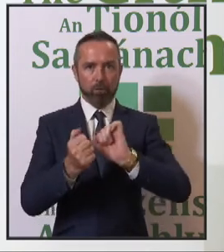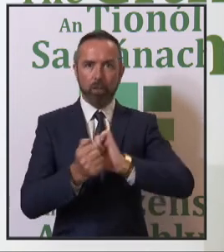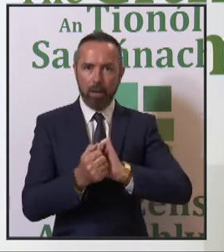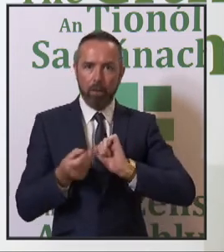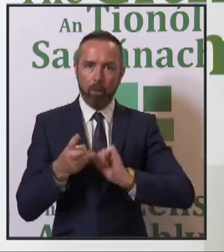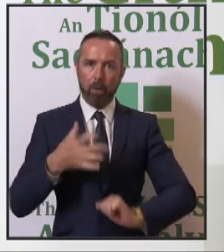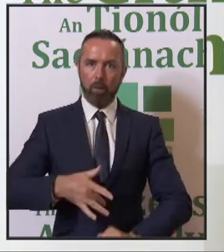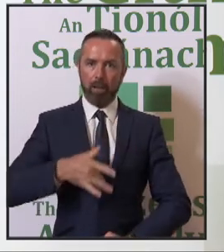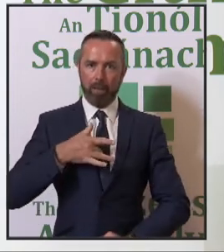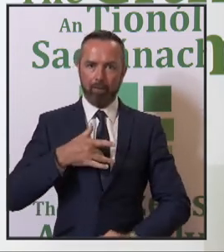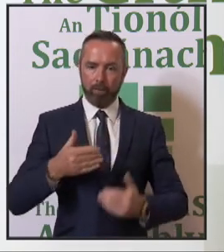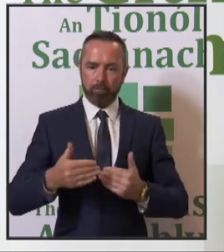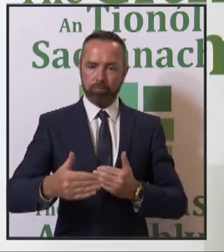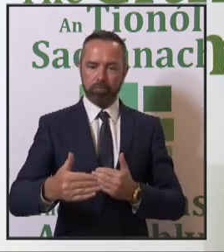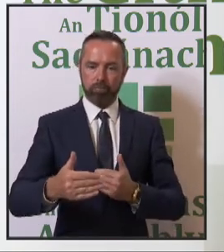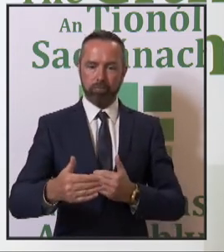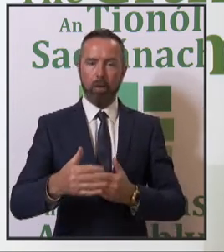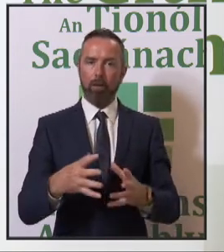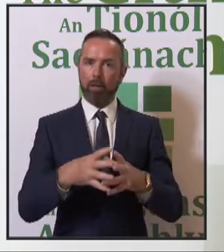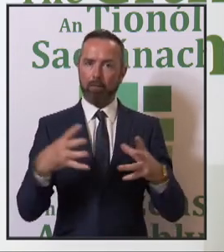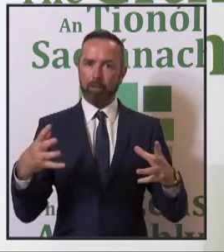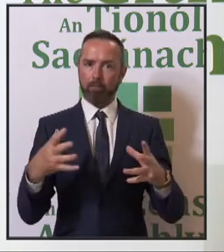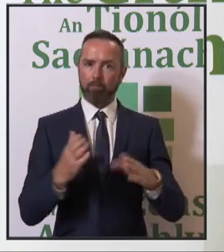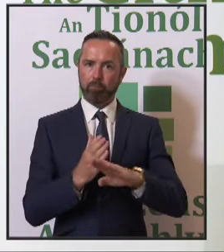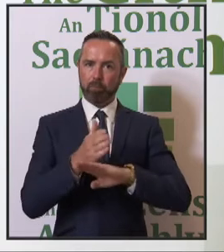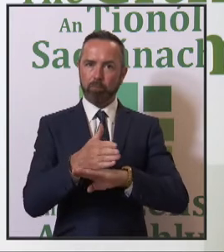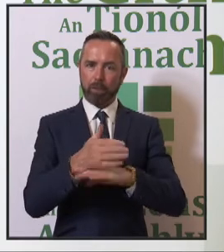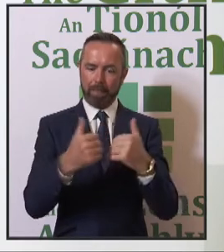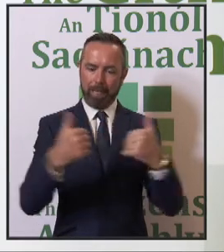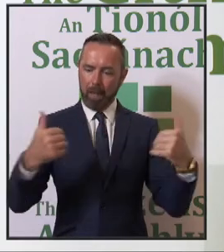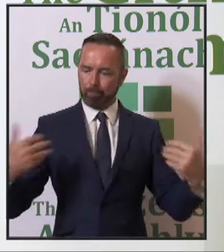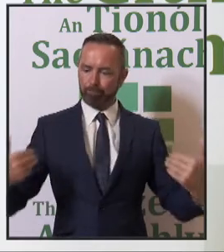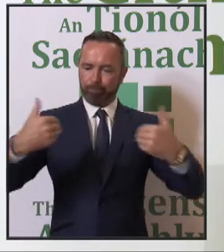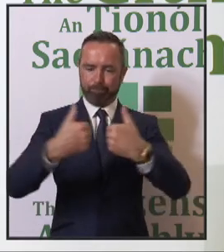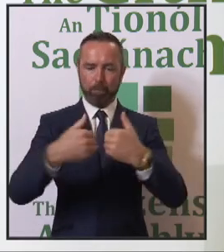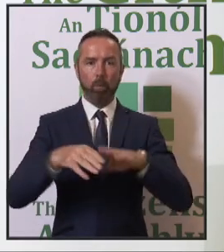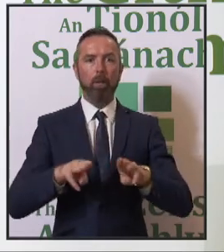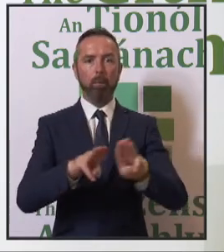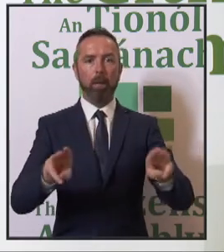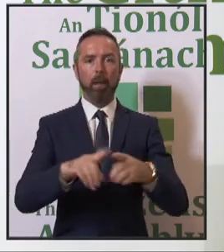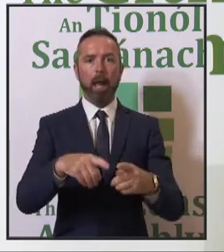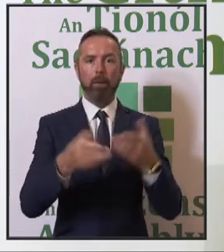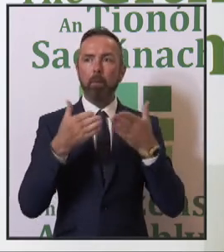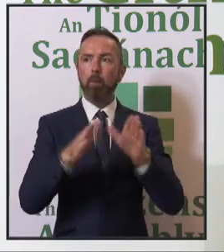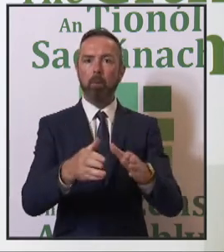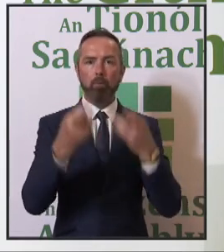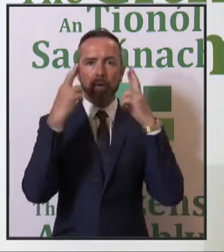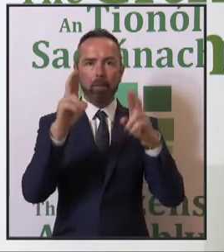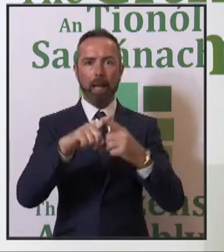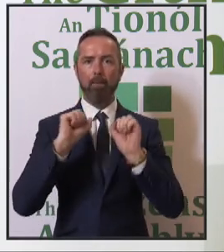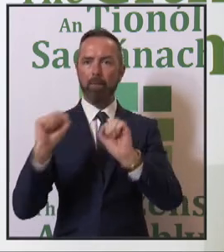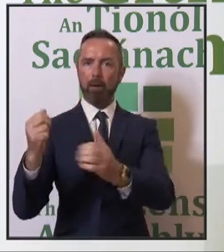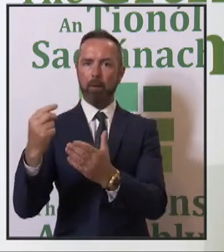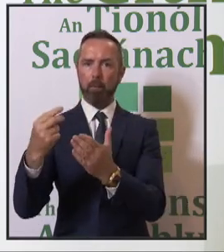and indeed they've bridged the gap between people, their public representatives, and policies. I am incredibly honoured